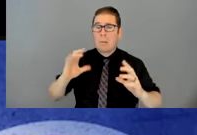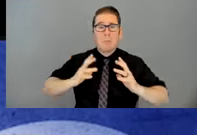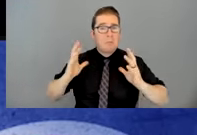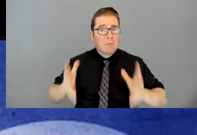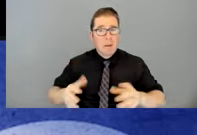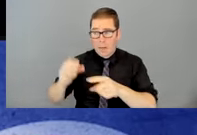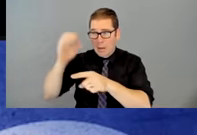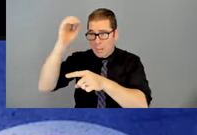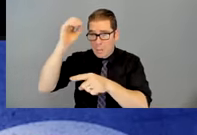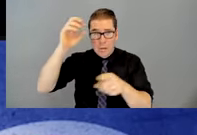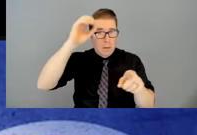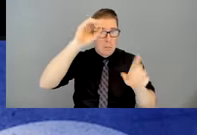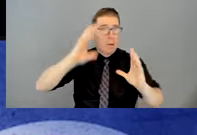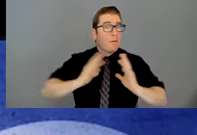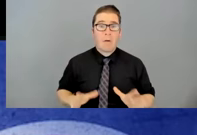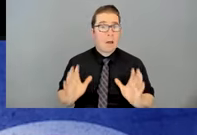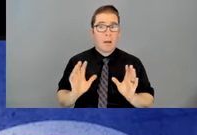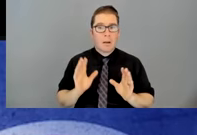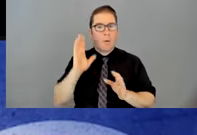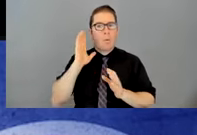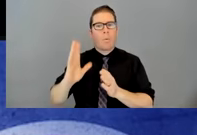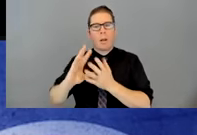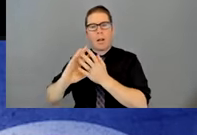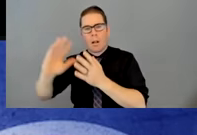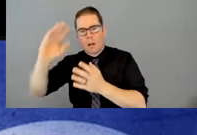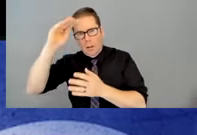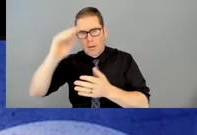to use this as an opportunity to learn from each other.